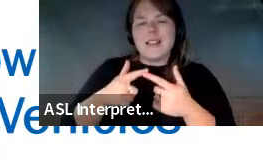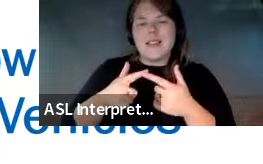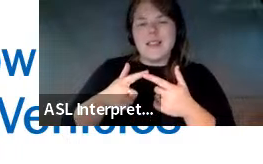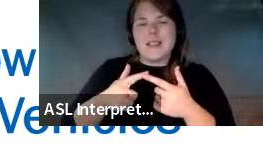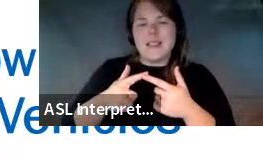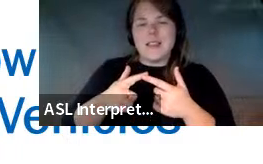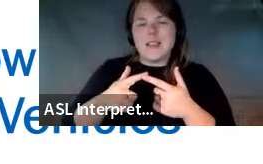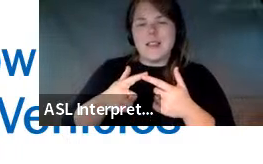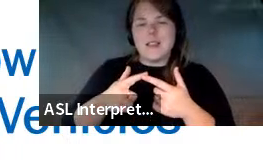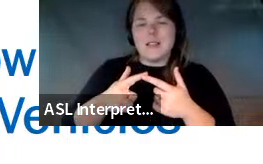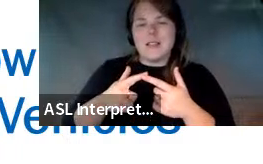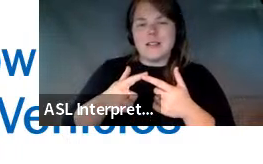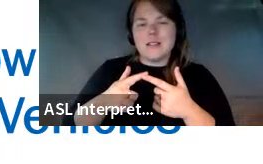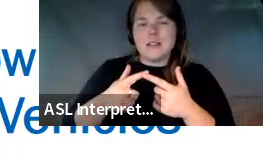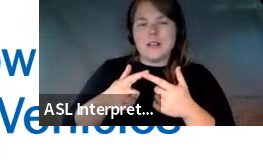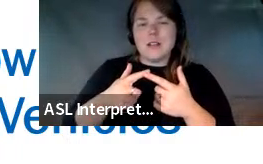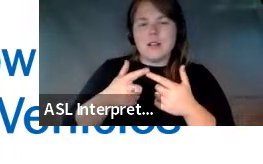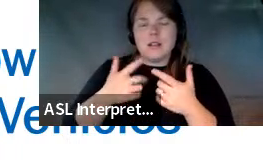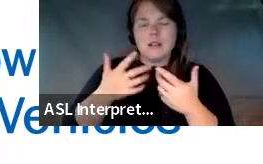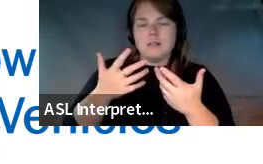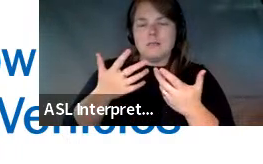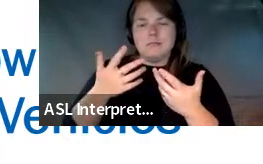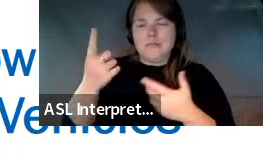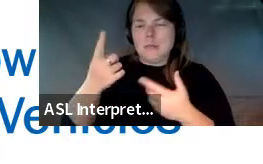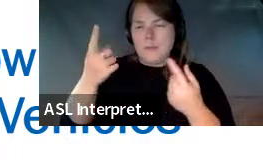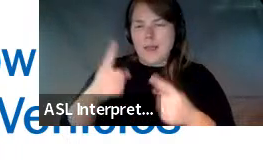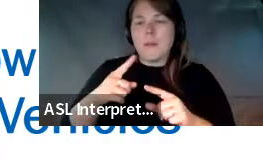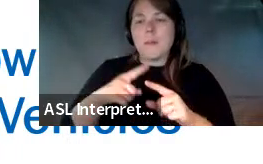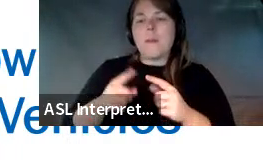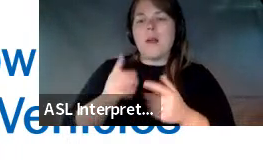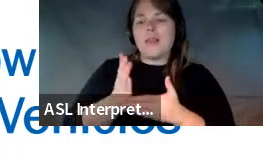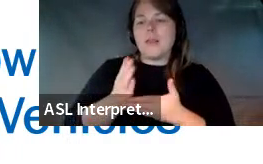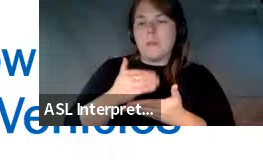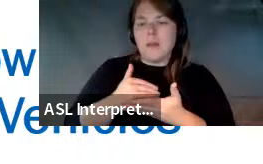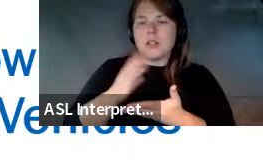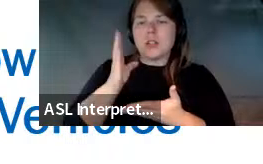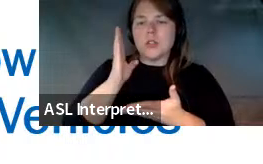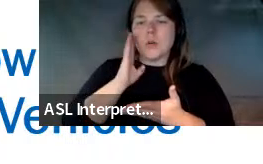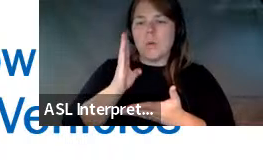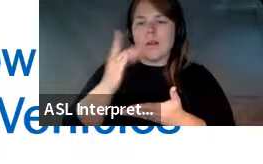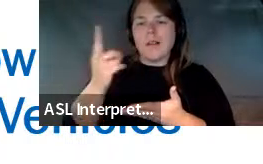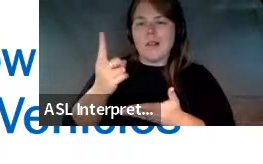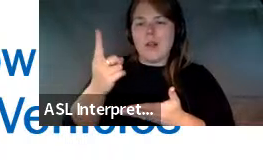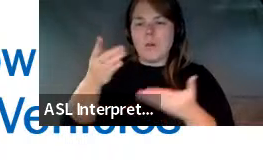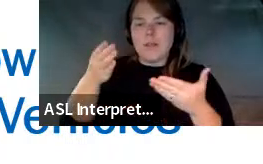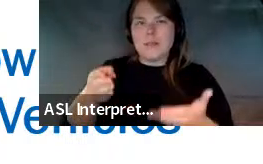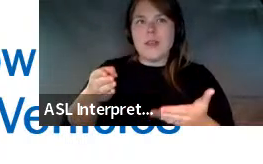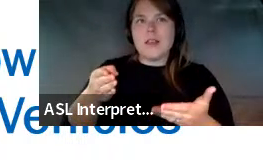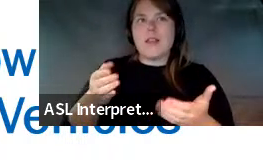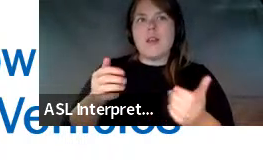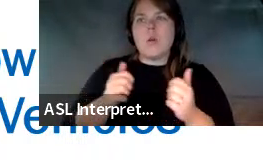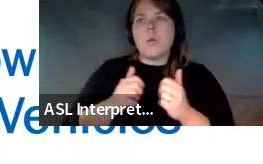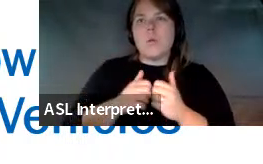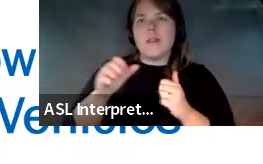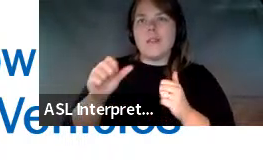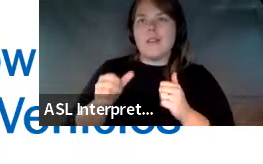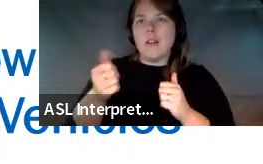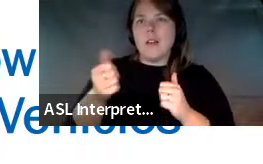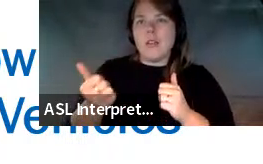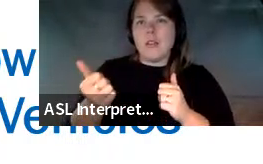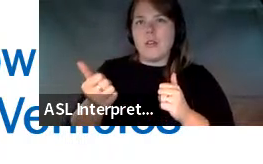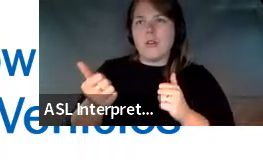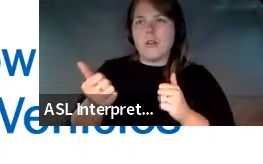gains distraction. I know, but the budget's always going to be there as far as other